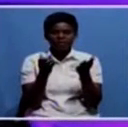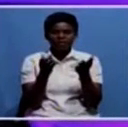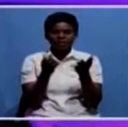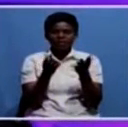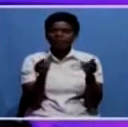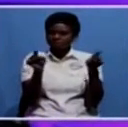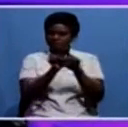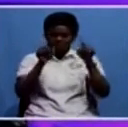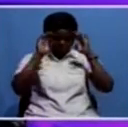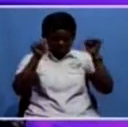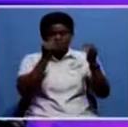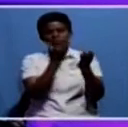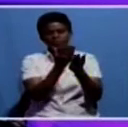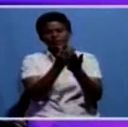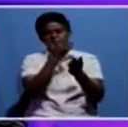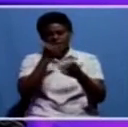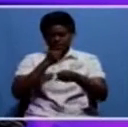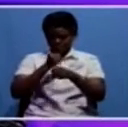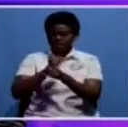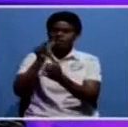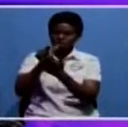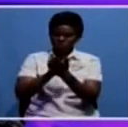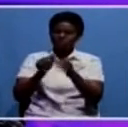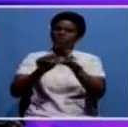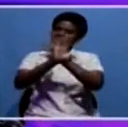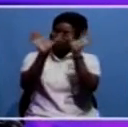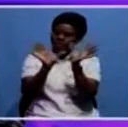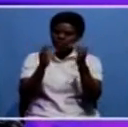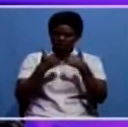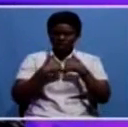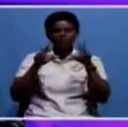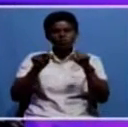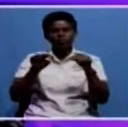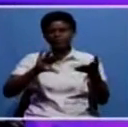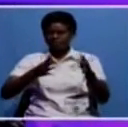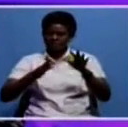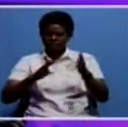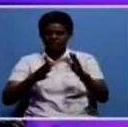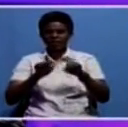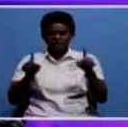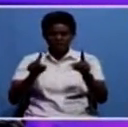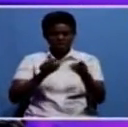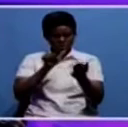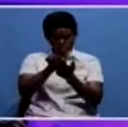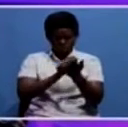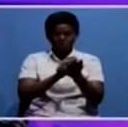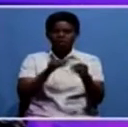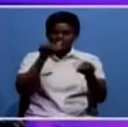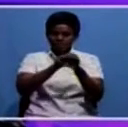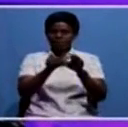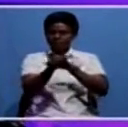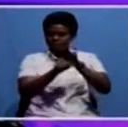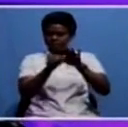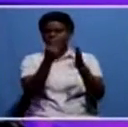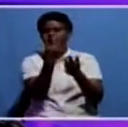president suggested that maybe we need to make the law much clearer so that there is no doubt. But the law provides in Section 5 that they